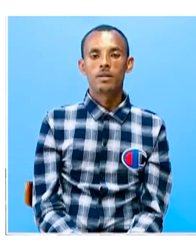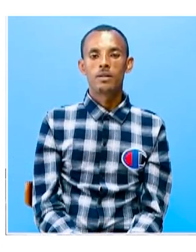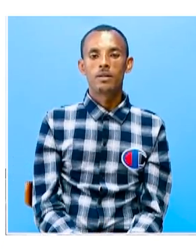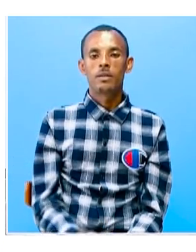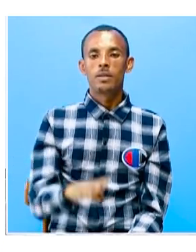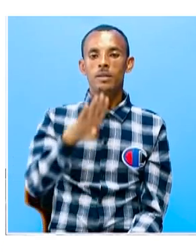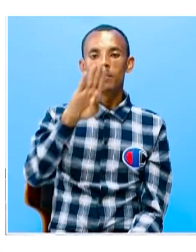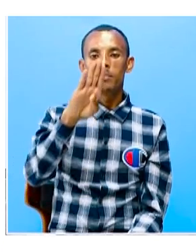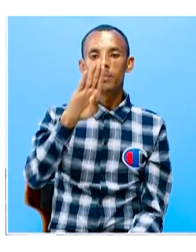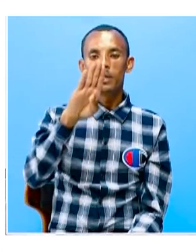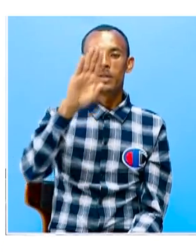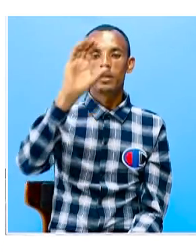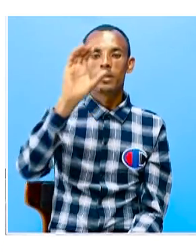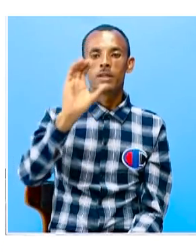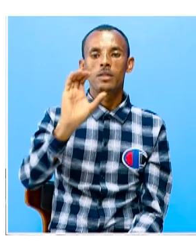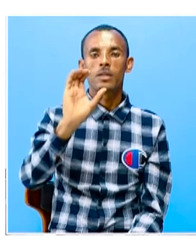BC